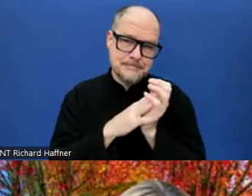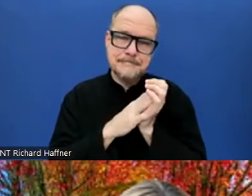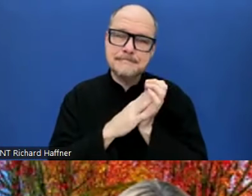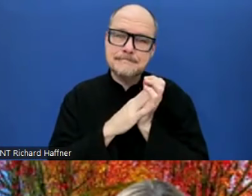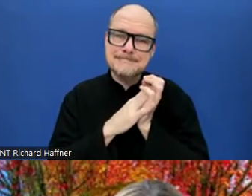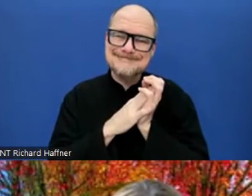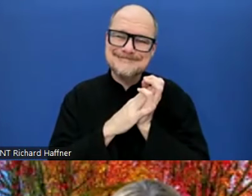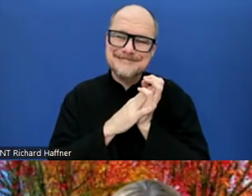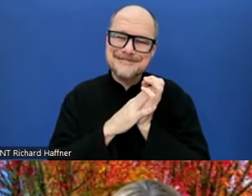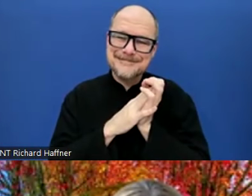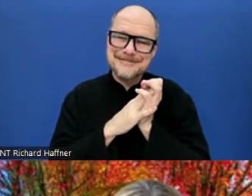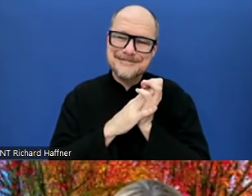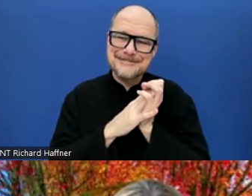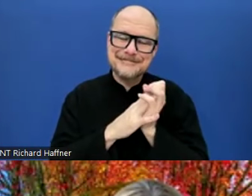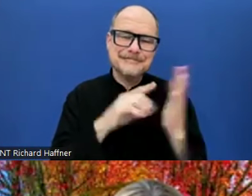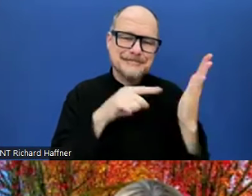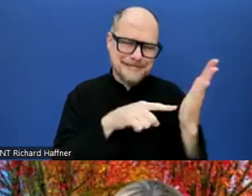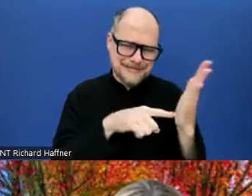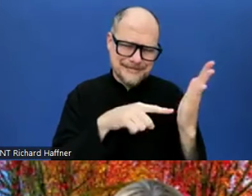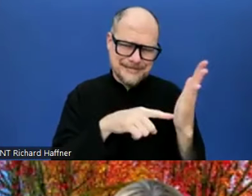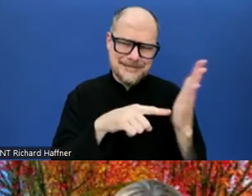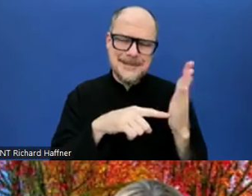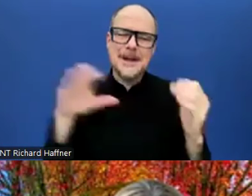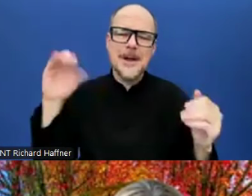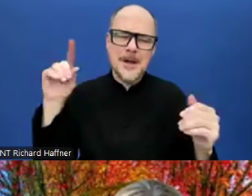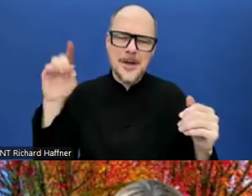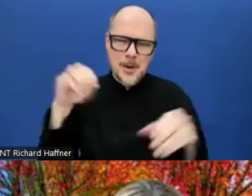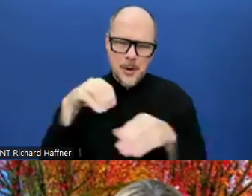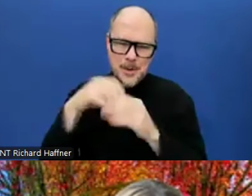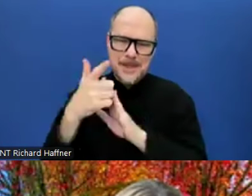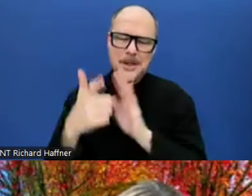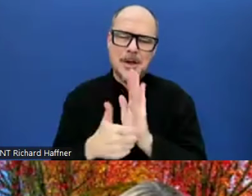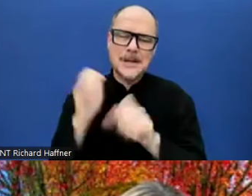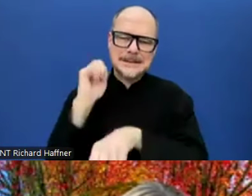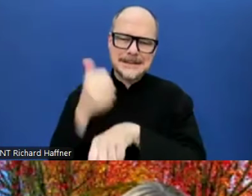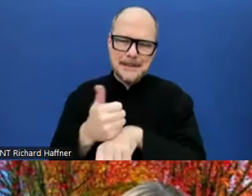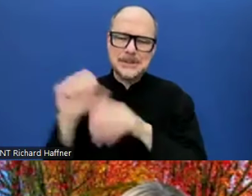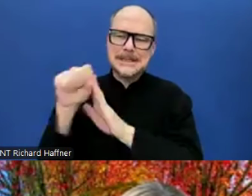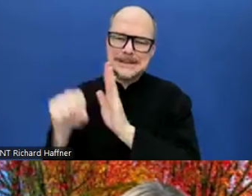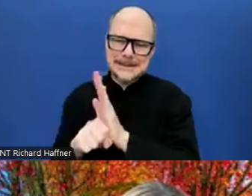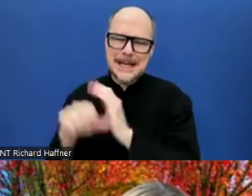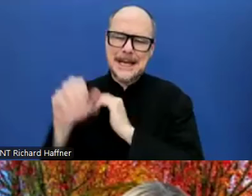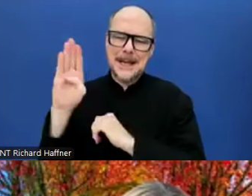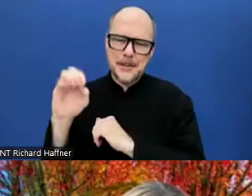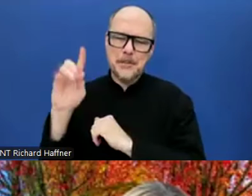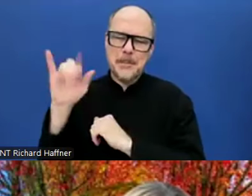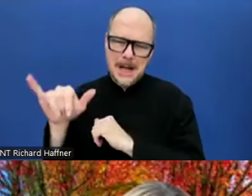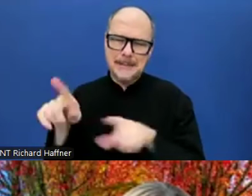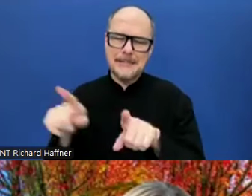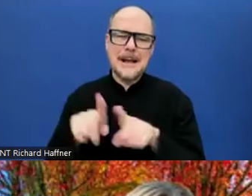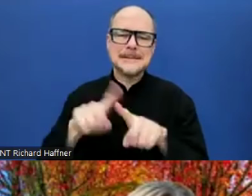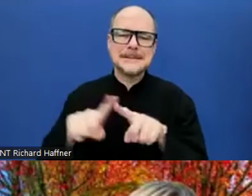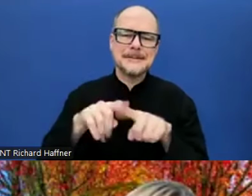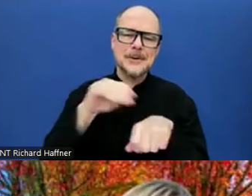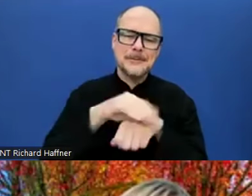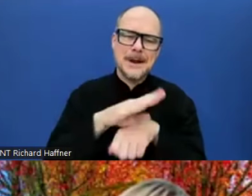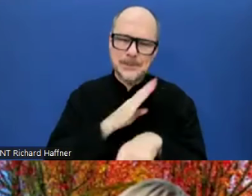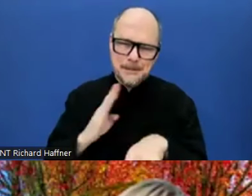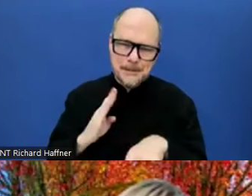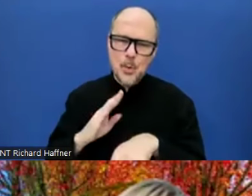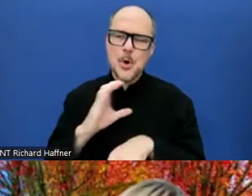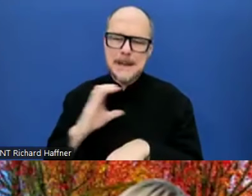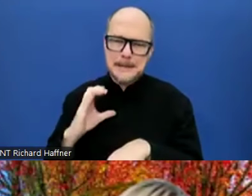a certain code in the law establishes a state body as including, again, these various advisory boards, advisory commission, advisory committee,